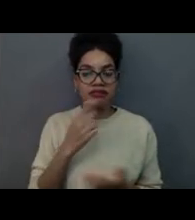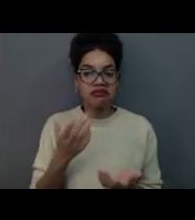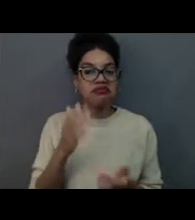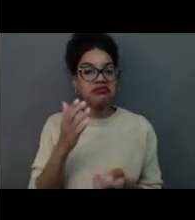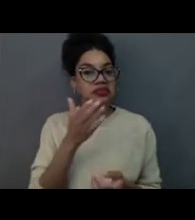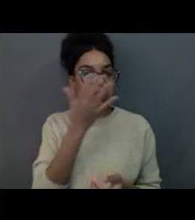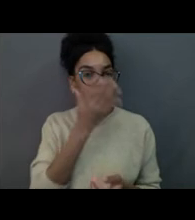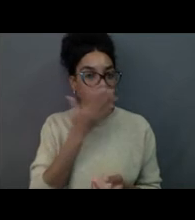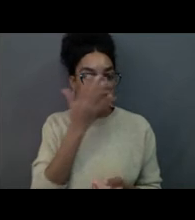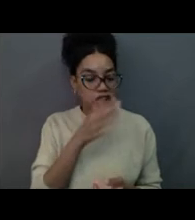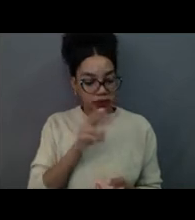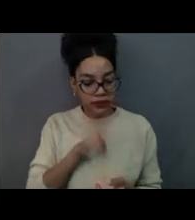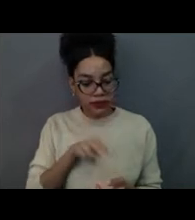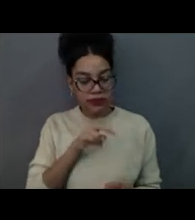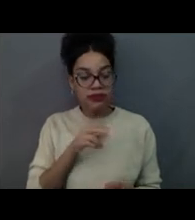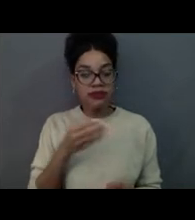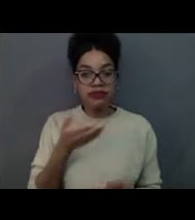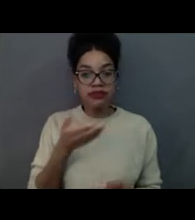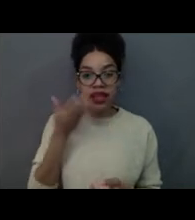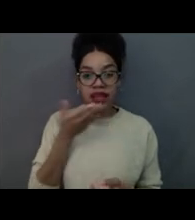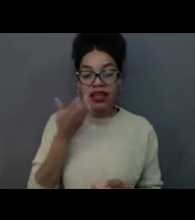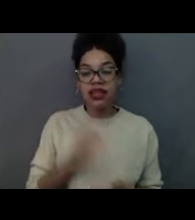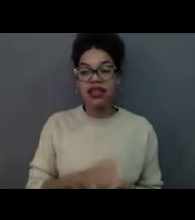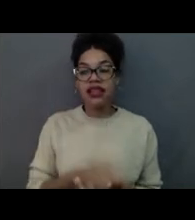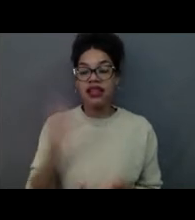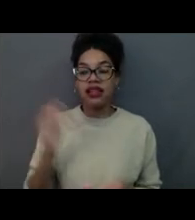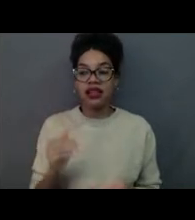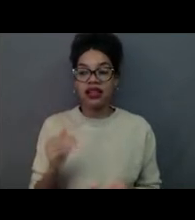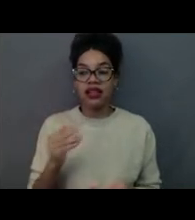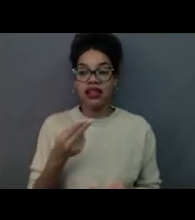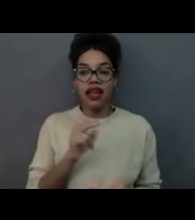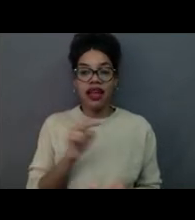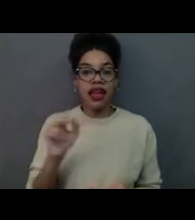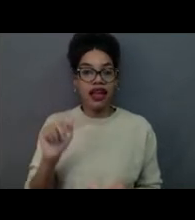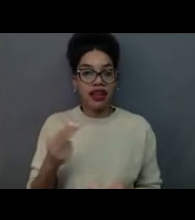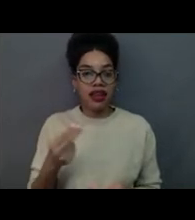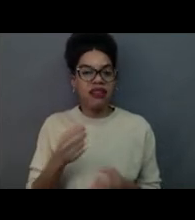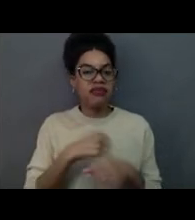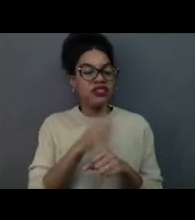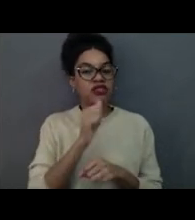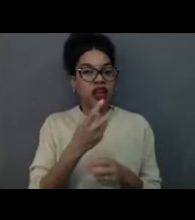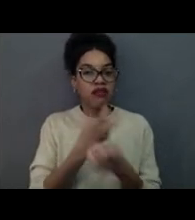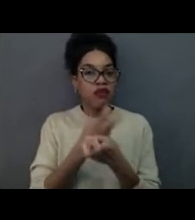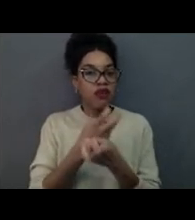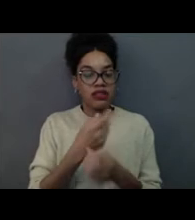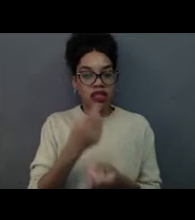smells. Hannah is reiterating, you want to make sure it's not poisonous.